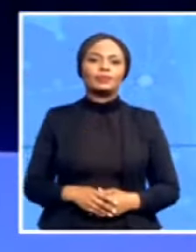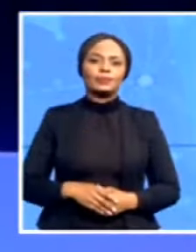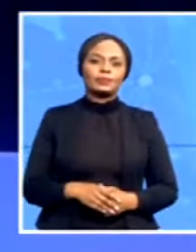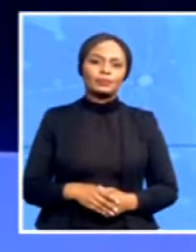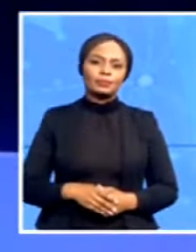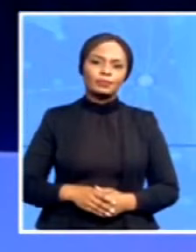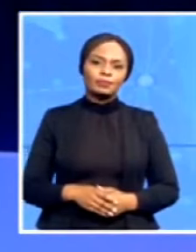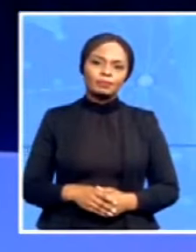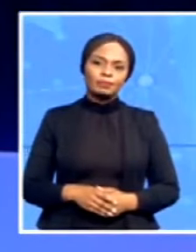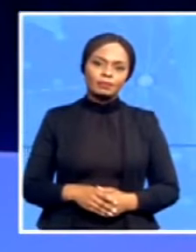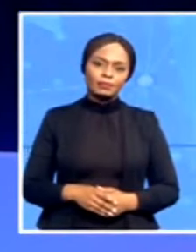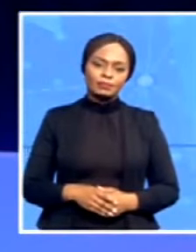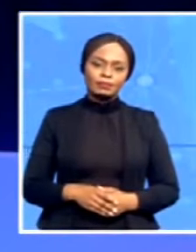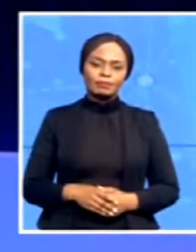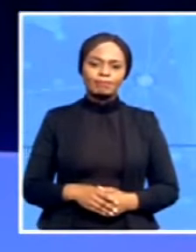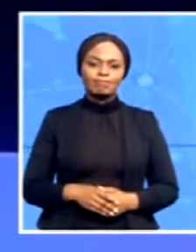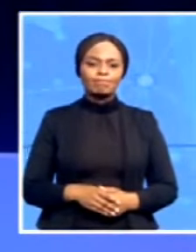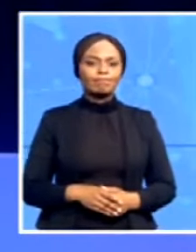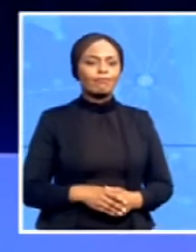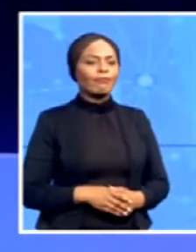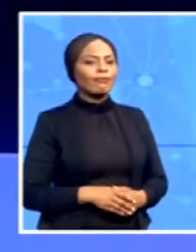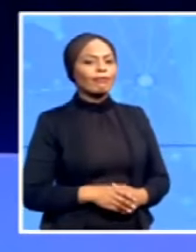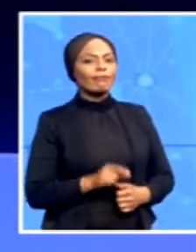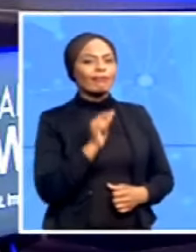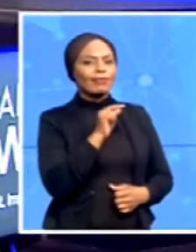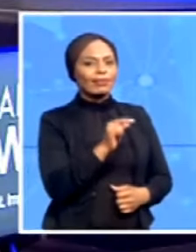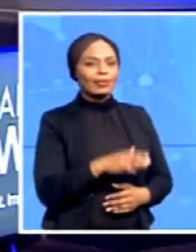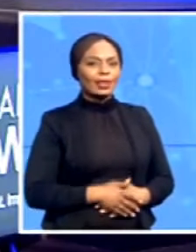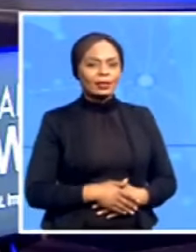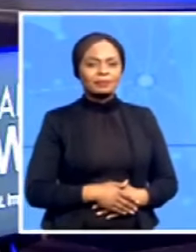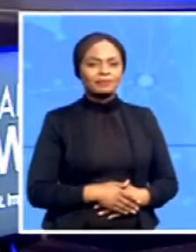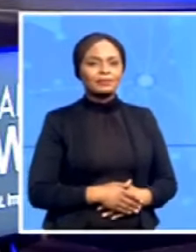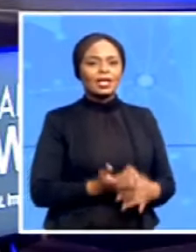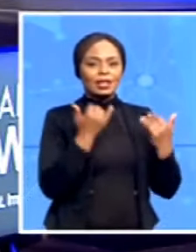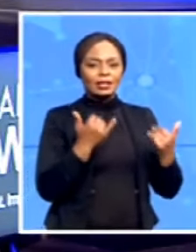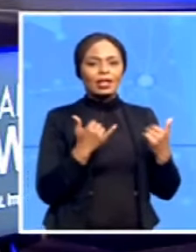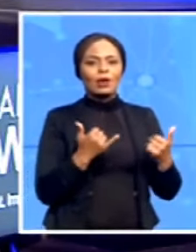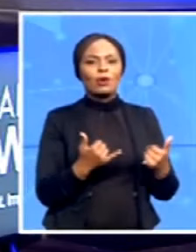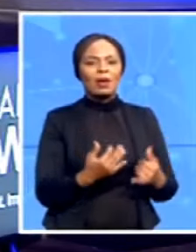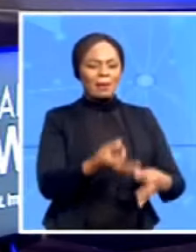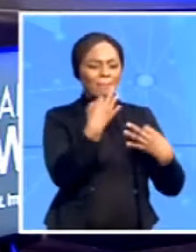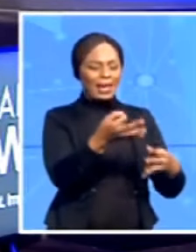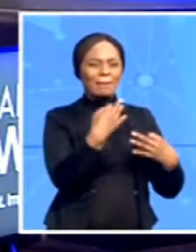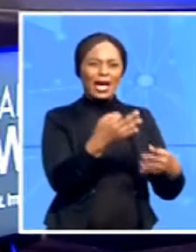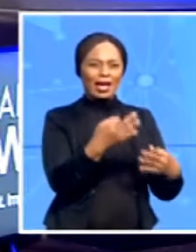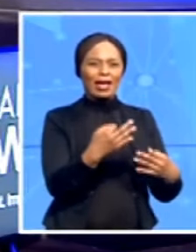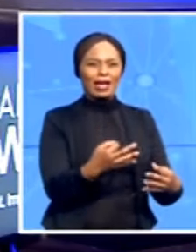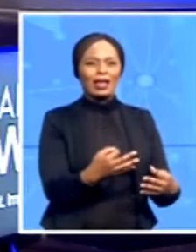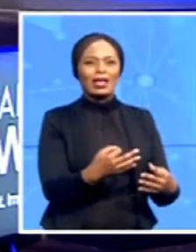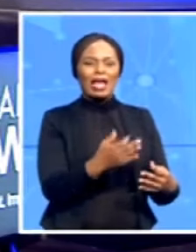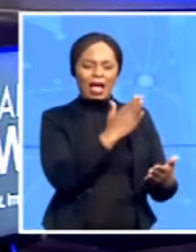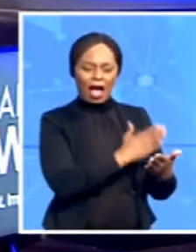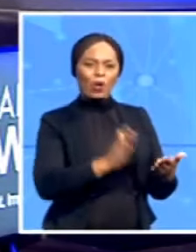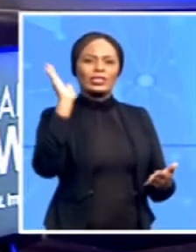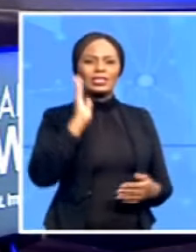doing away with paper and moving electronic here in South Africa? I think we are moving